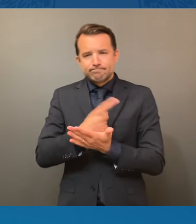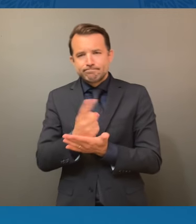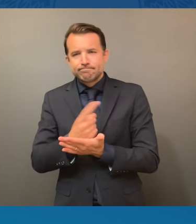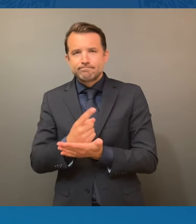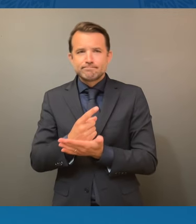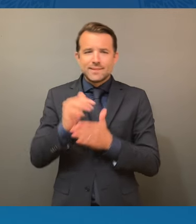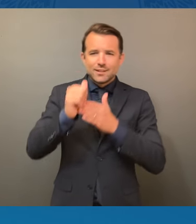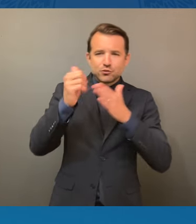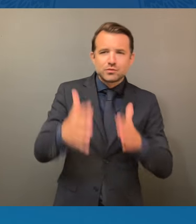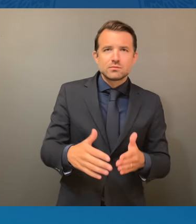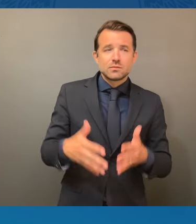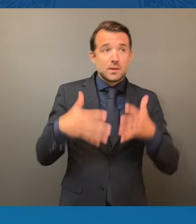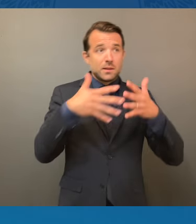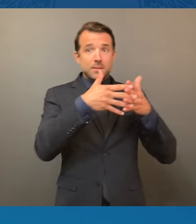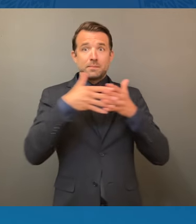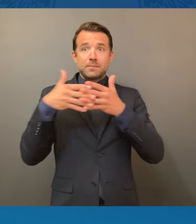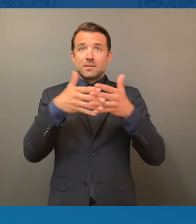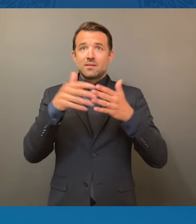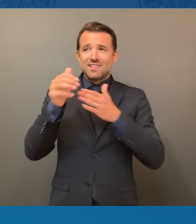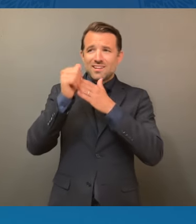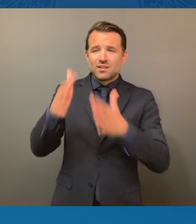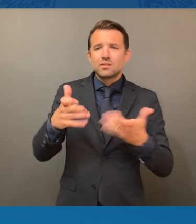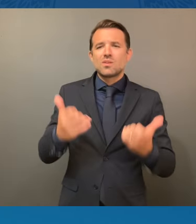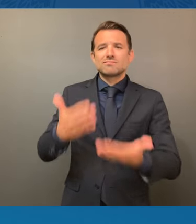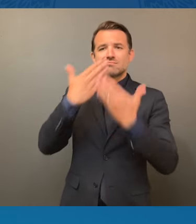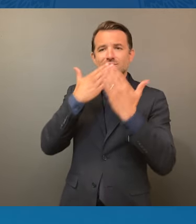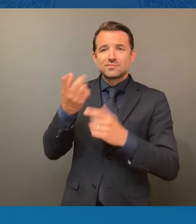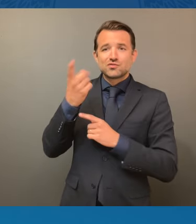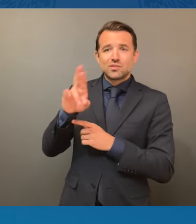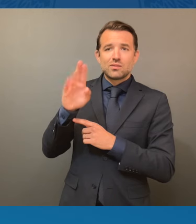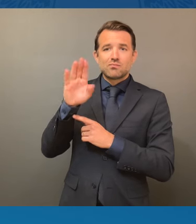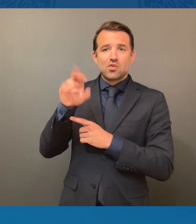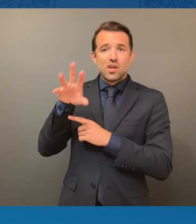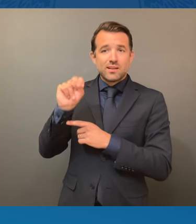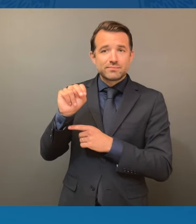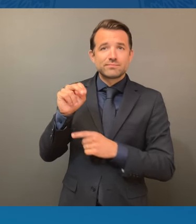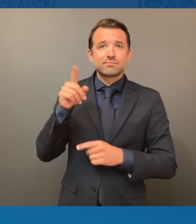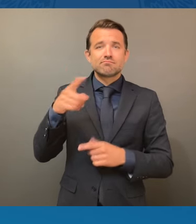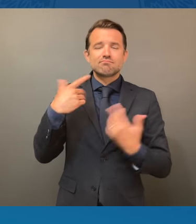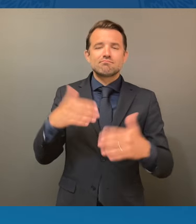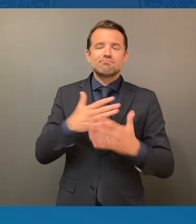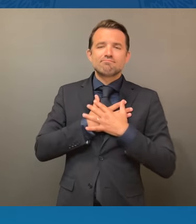thank you, Dr. Brown, for all that you are, all that you are.